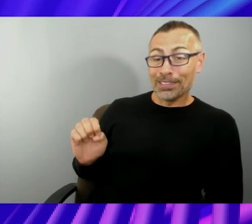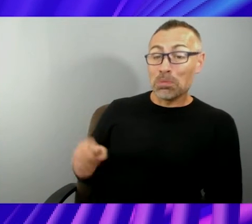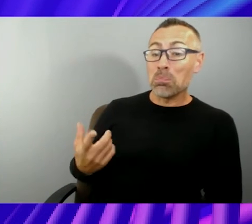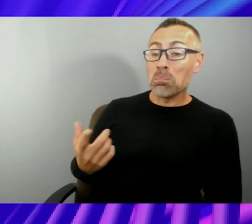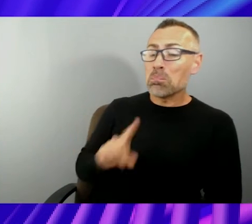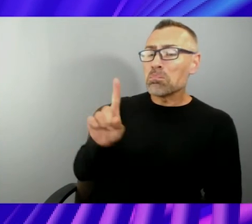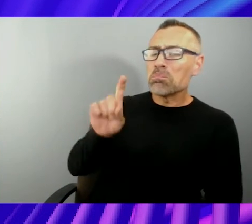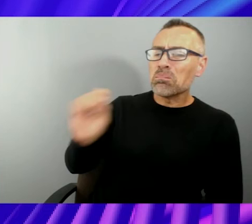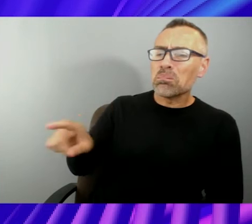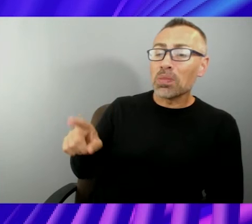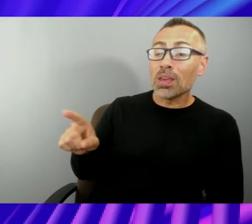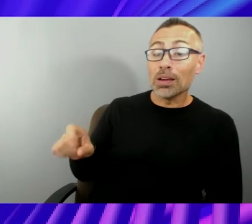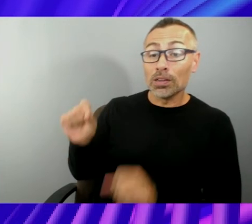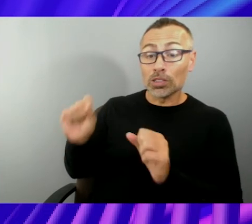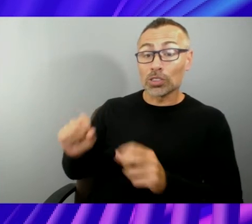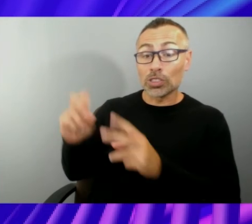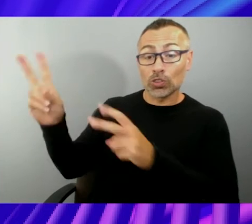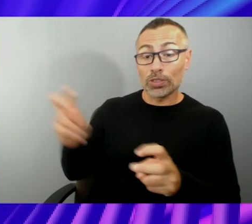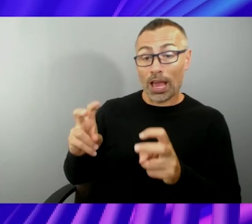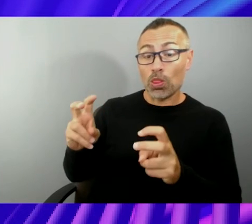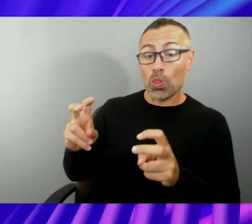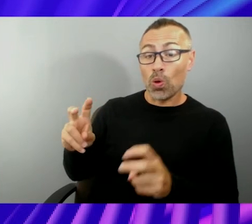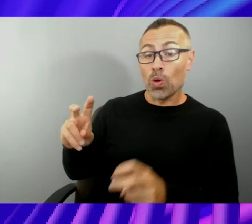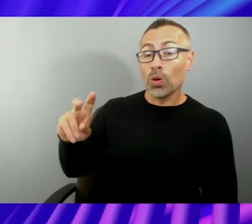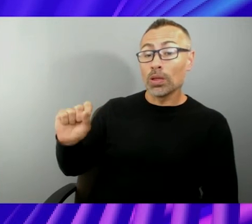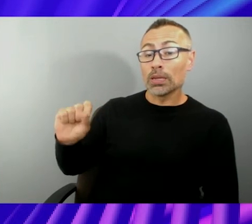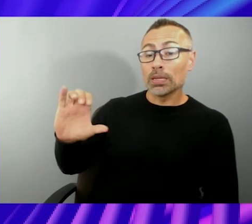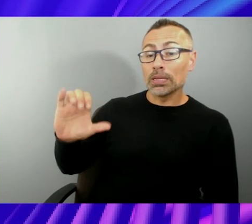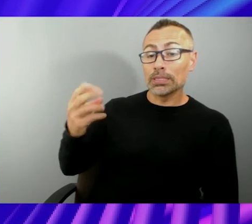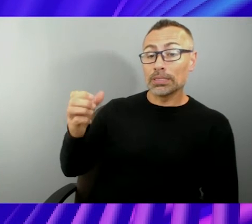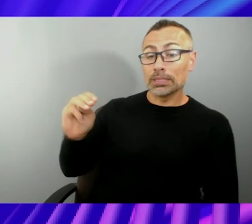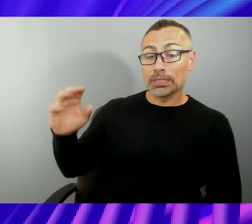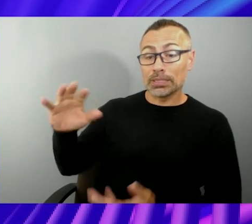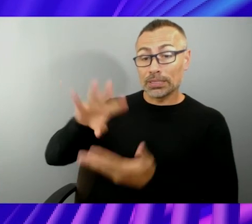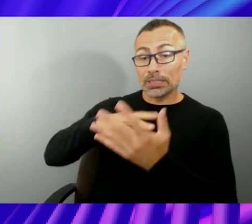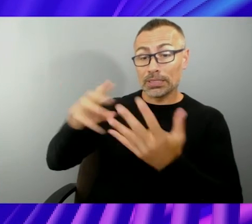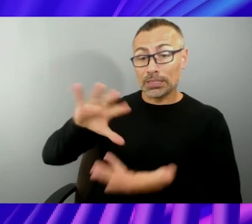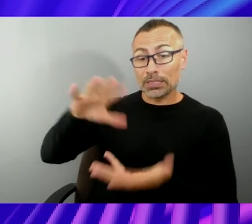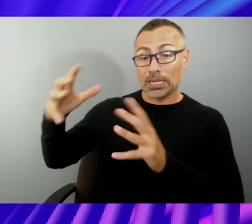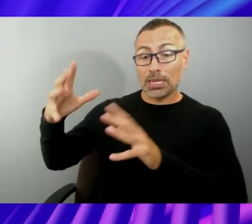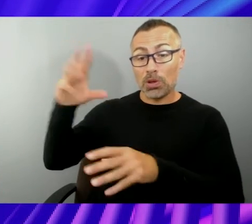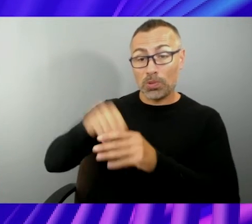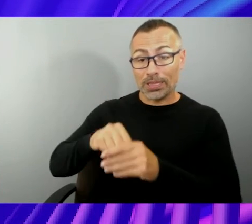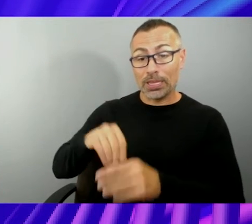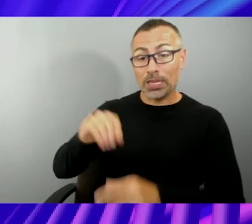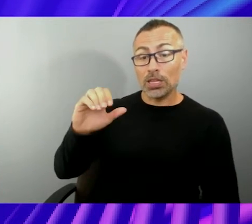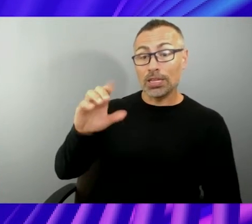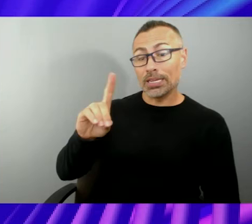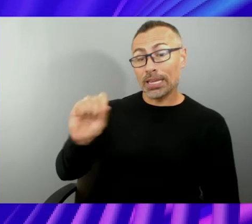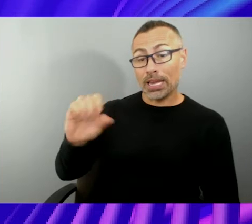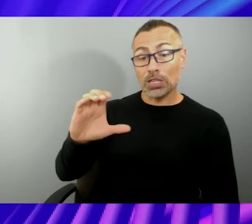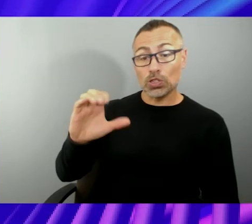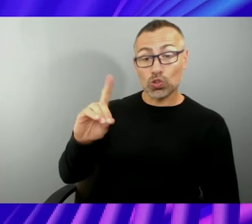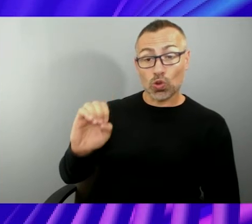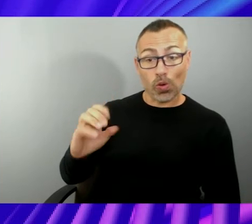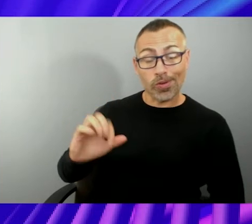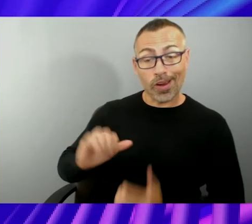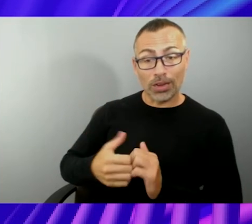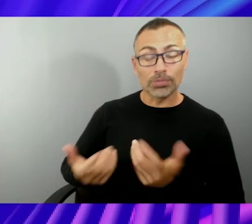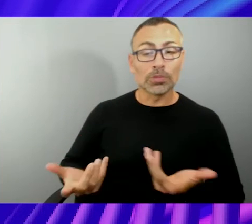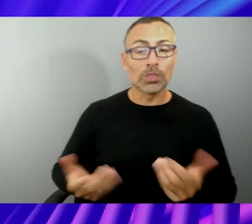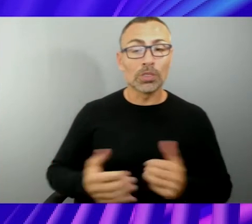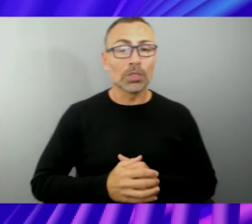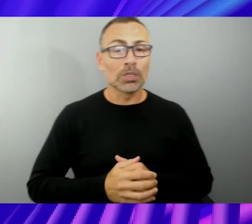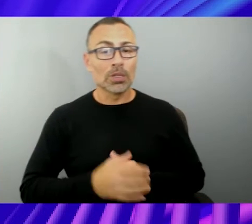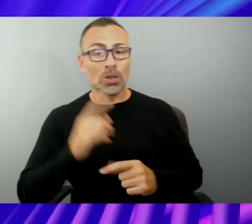you download the schema into VS Code, or how do you do that there? So once the schema is loaded